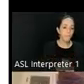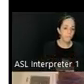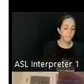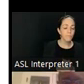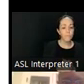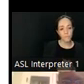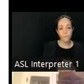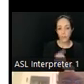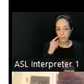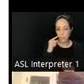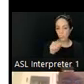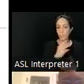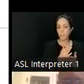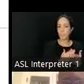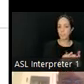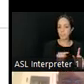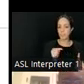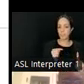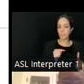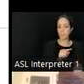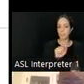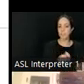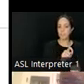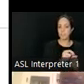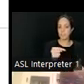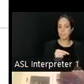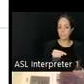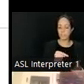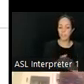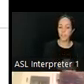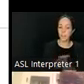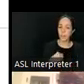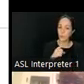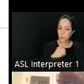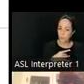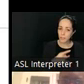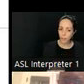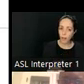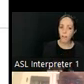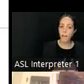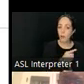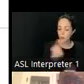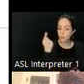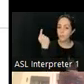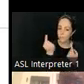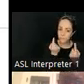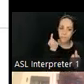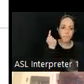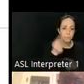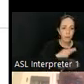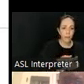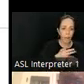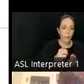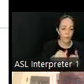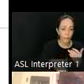it, especially, like, I really love the way it has been very thoughtfully looked at. But